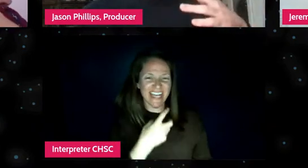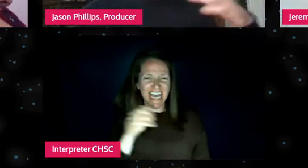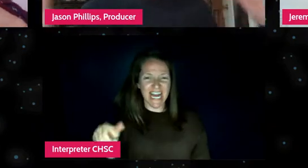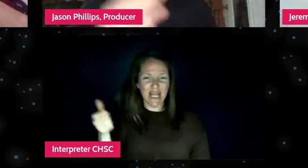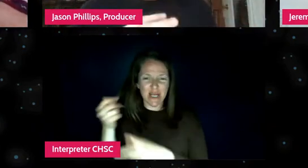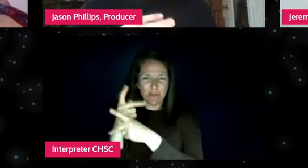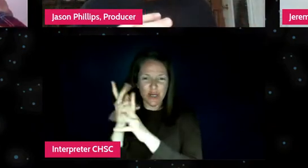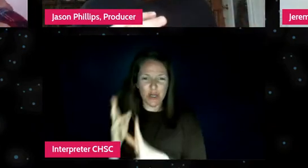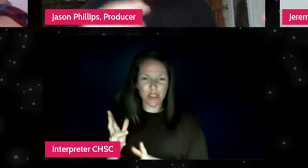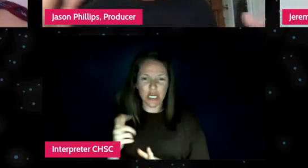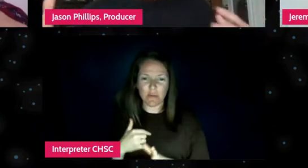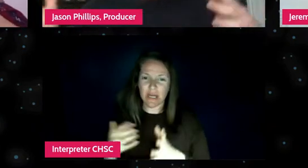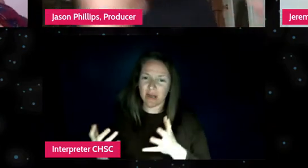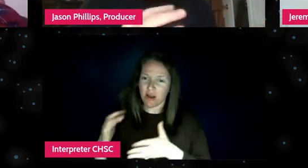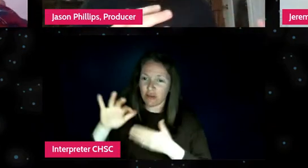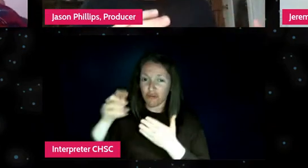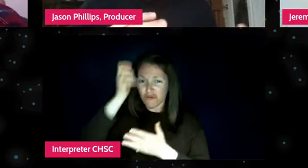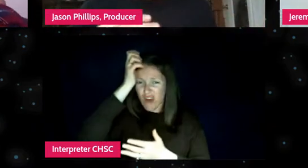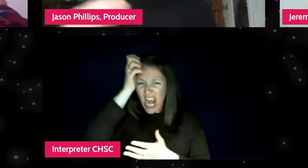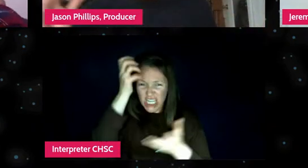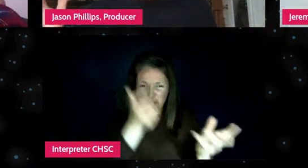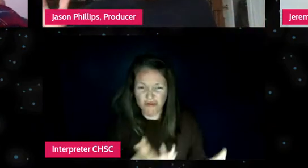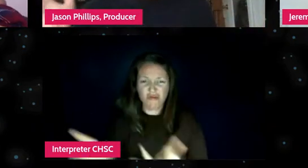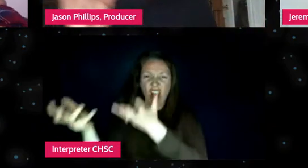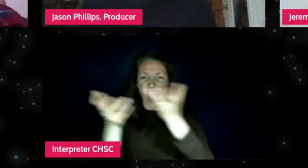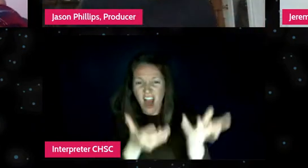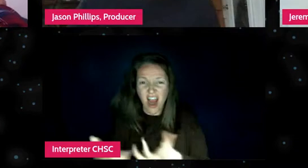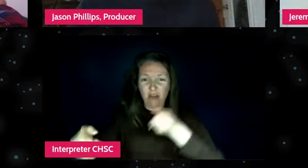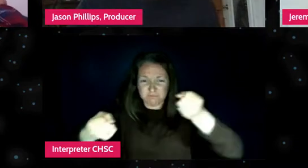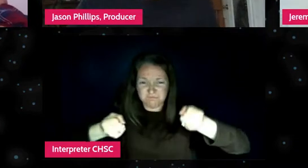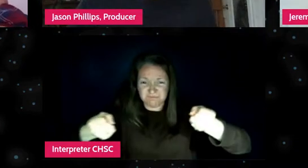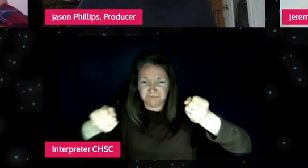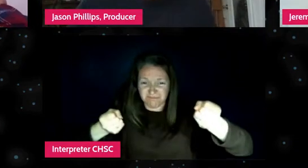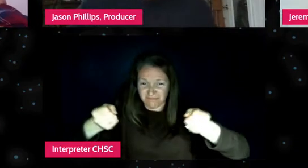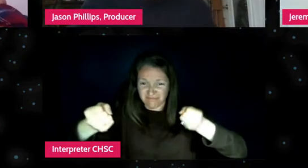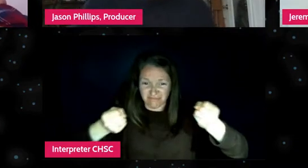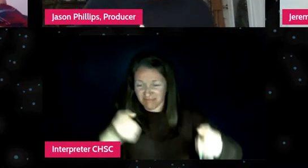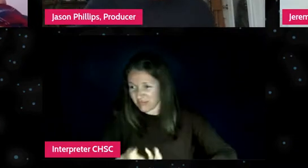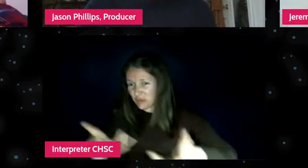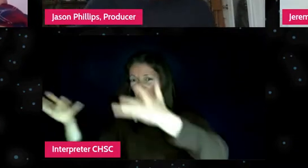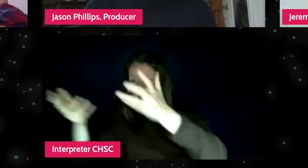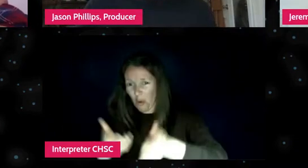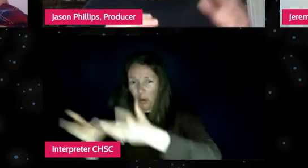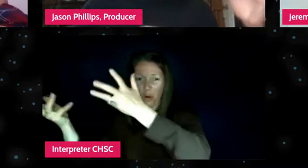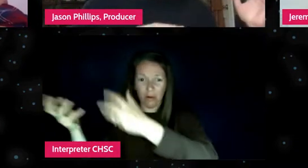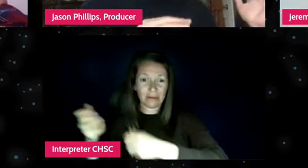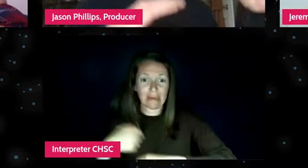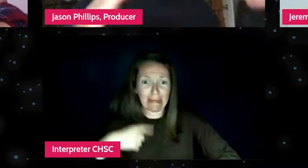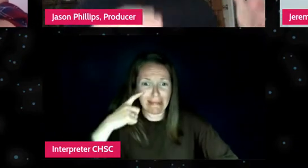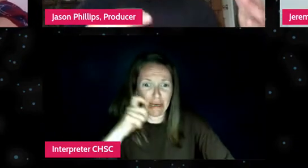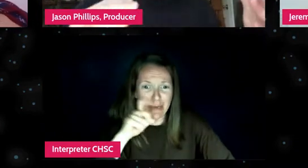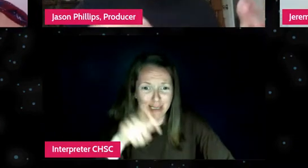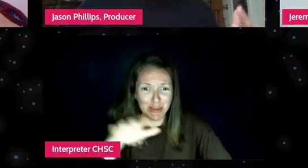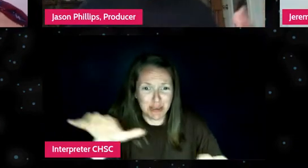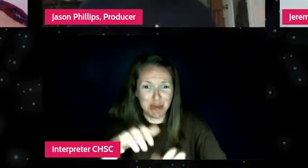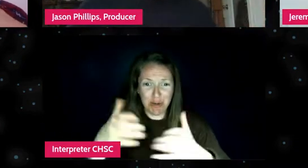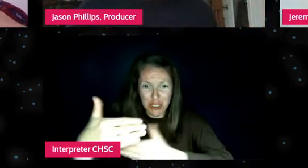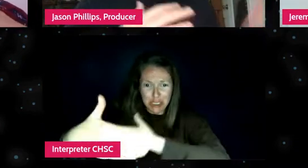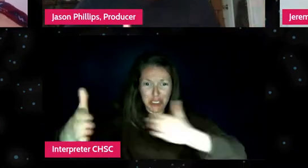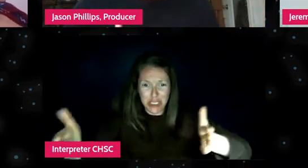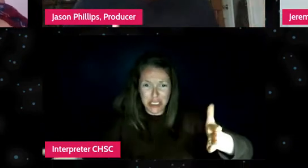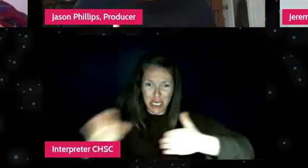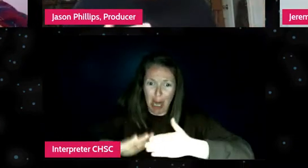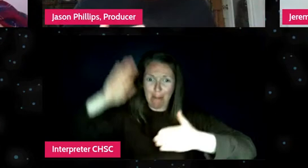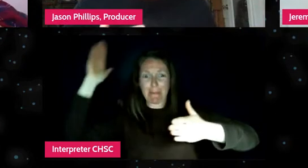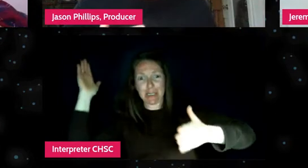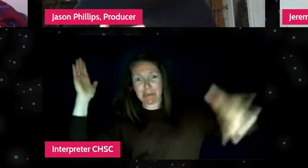producers like would pile trash into like truckloads, and we would be going to different dumpsters, which I think you're not so stupid, and using dumpsters to like